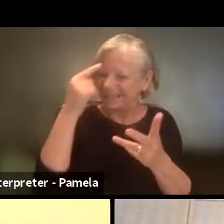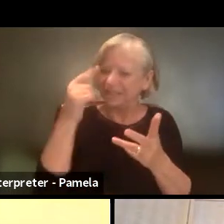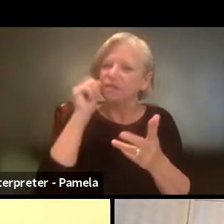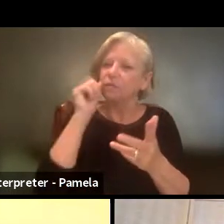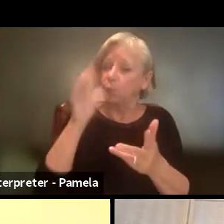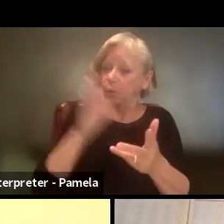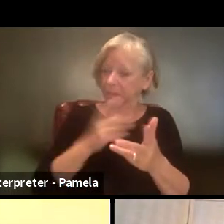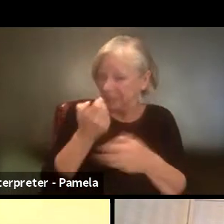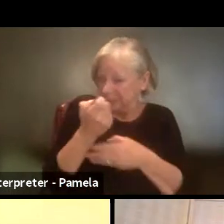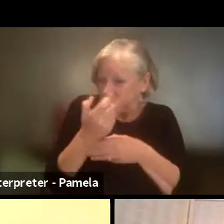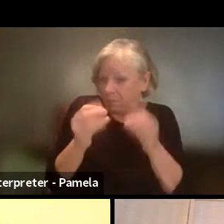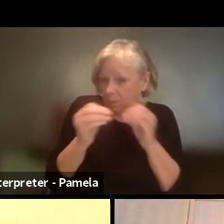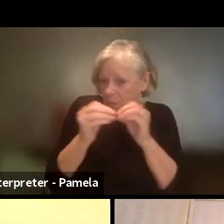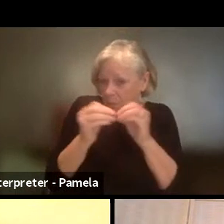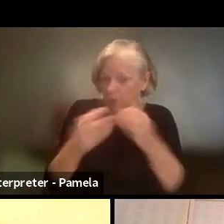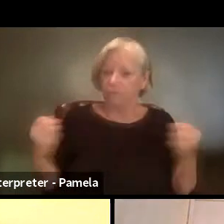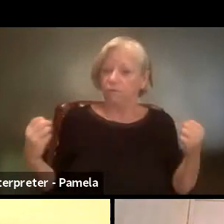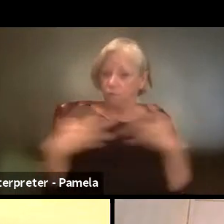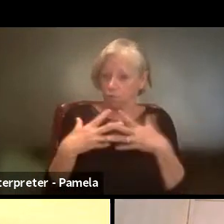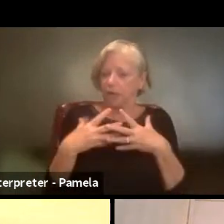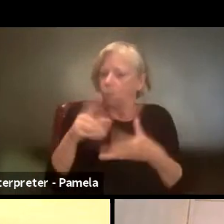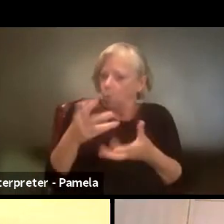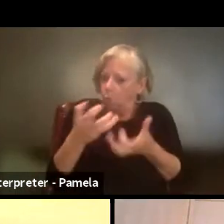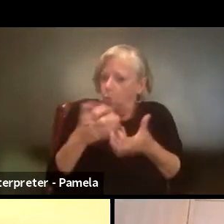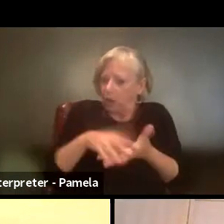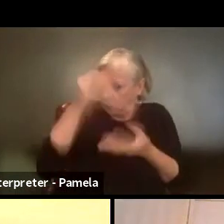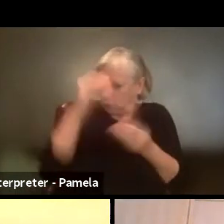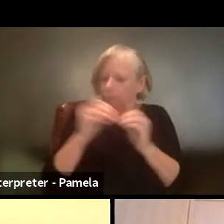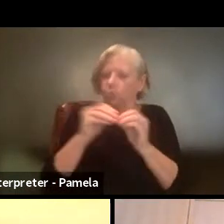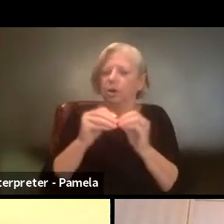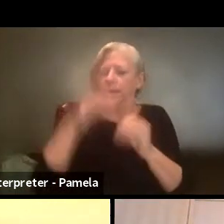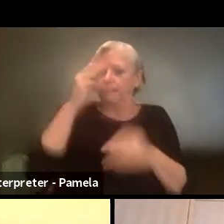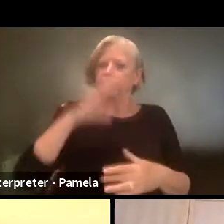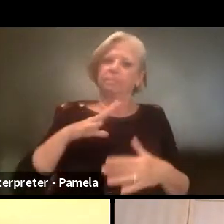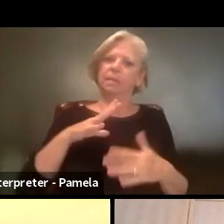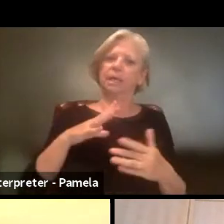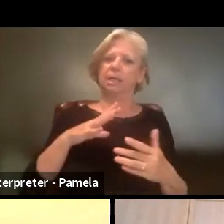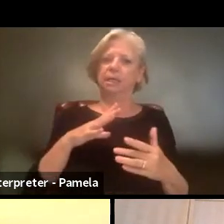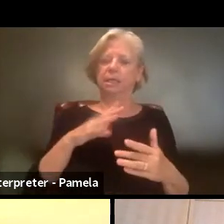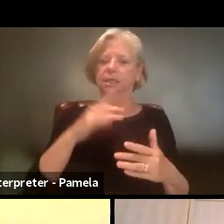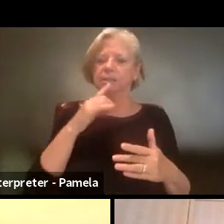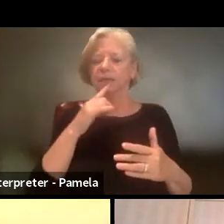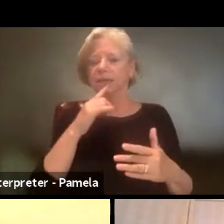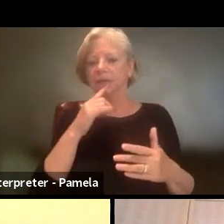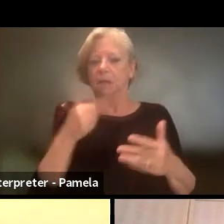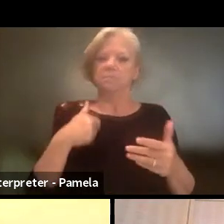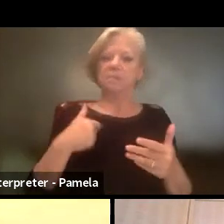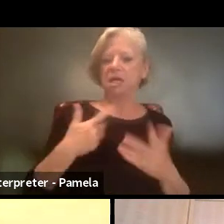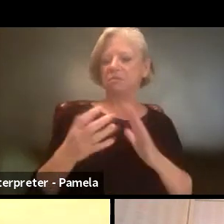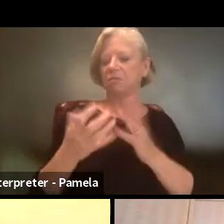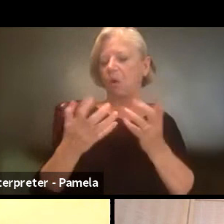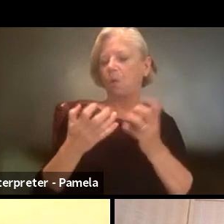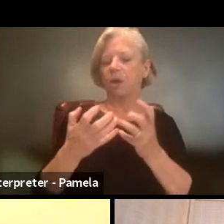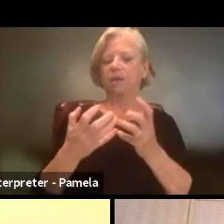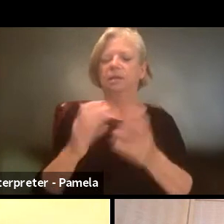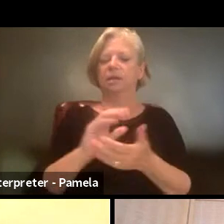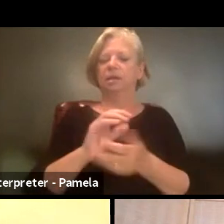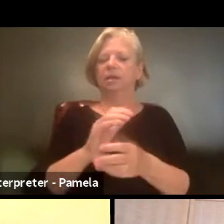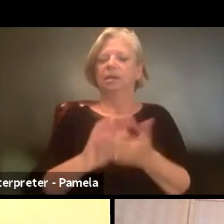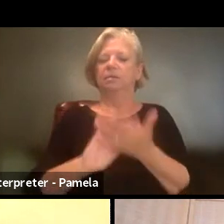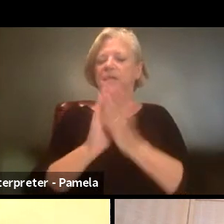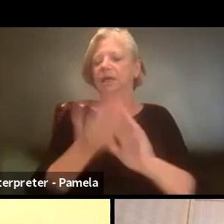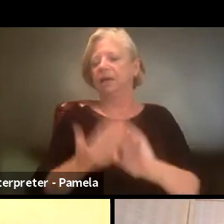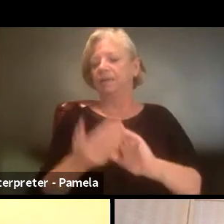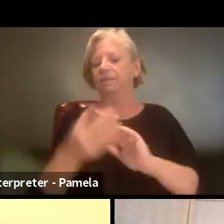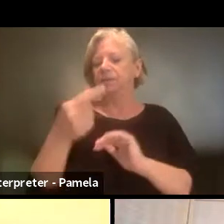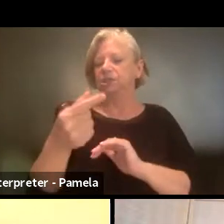more information, and the males were a little bit more like, I'm not going to be the guinea pig. The government is not going to come for